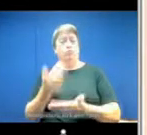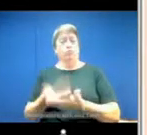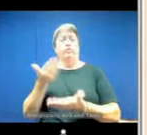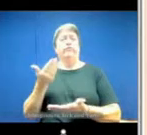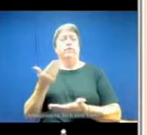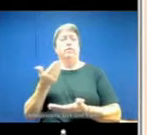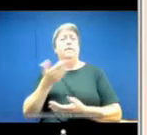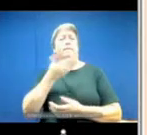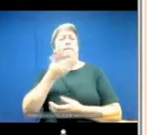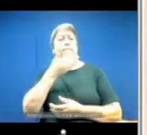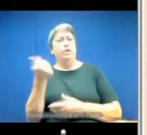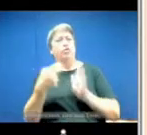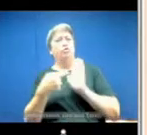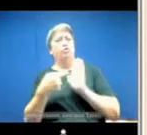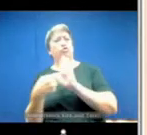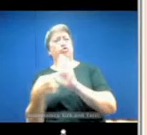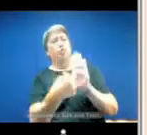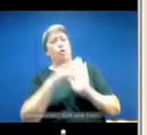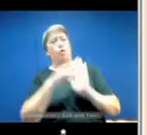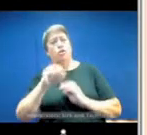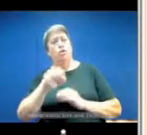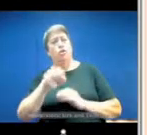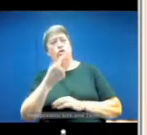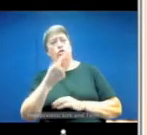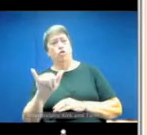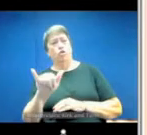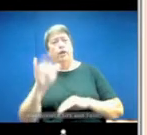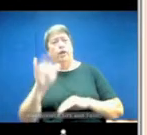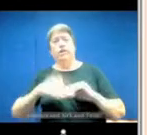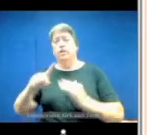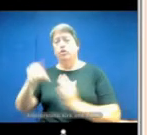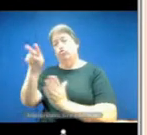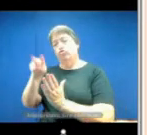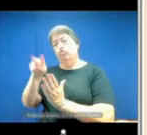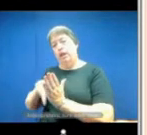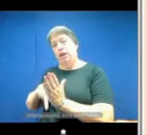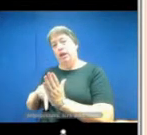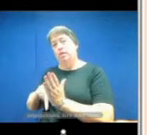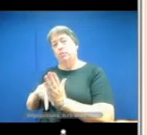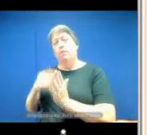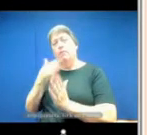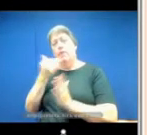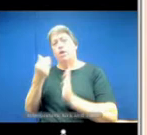the video as opposed to just reading a transcript into the record.